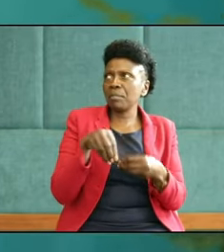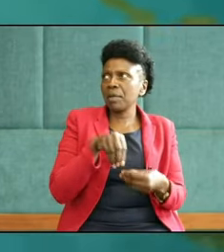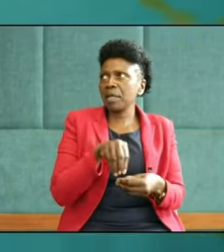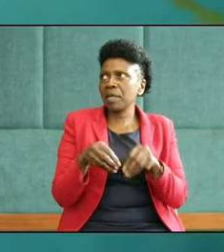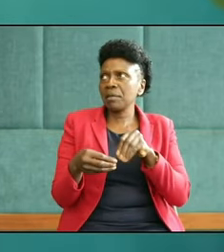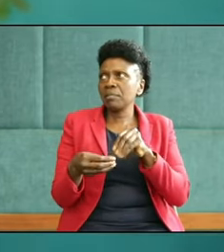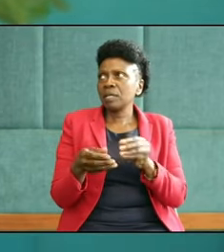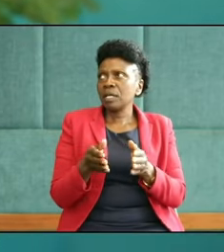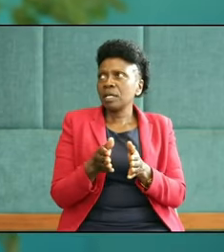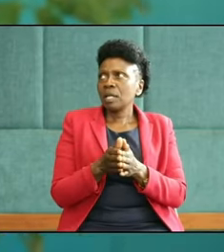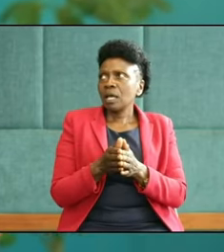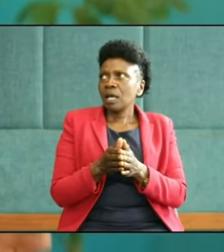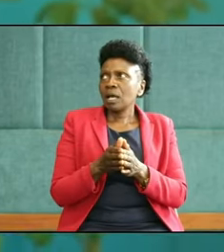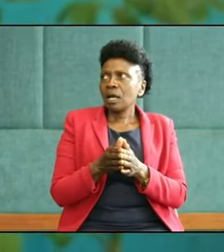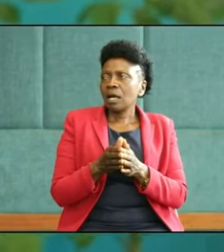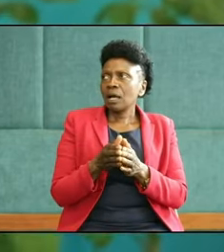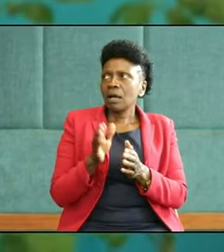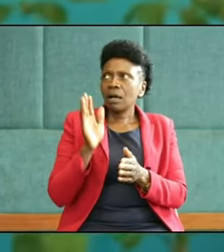just come.